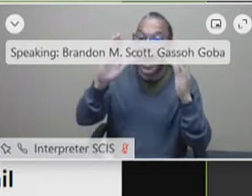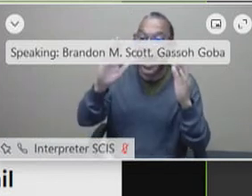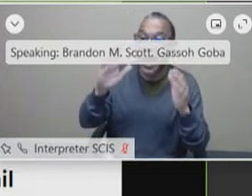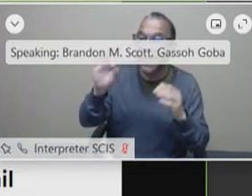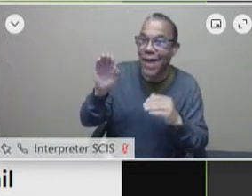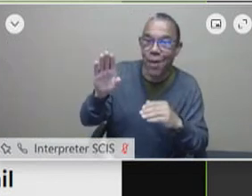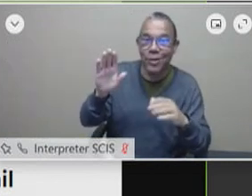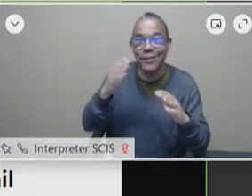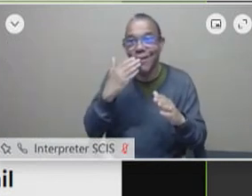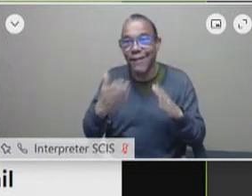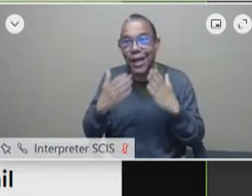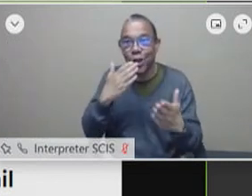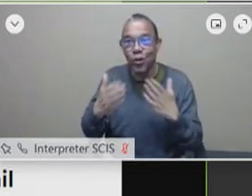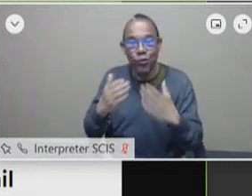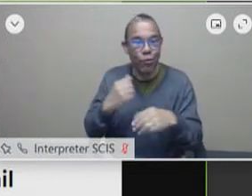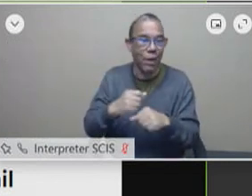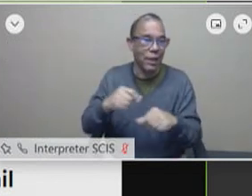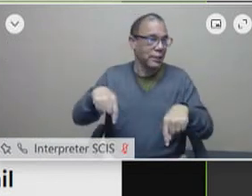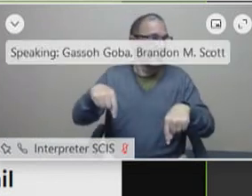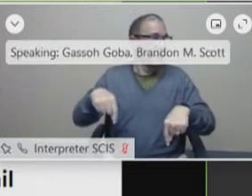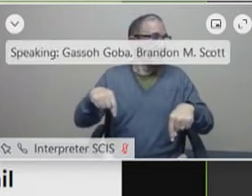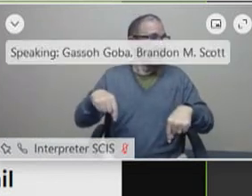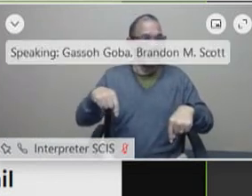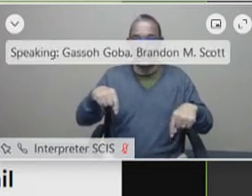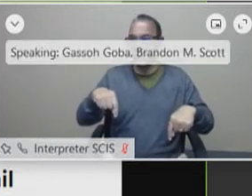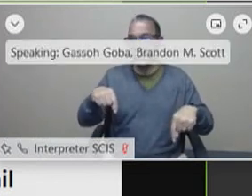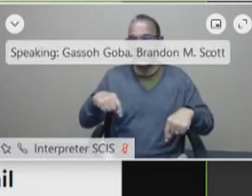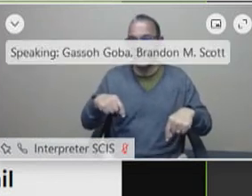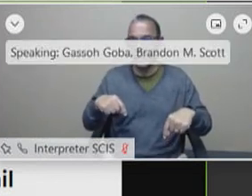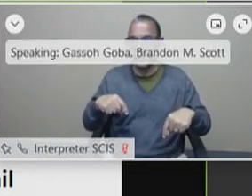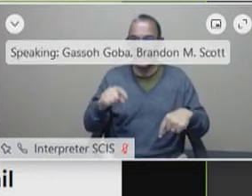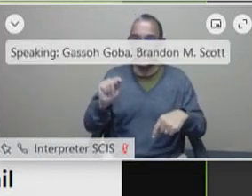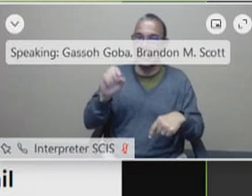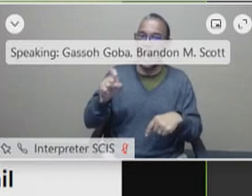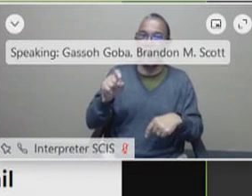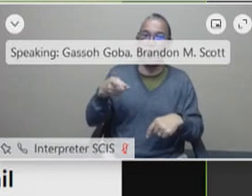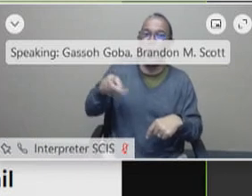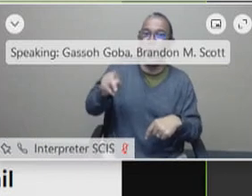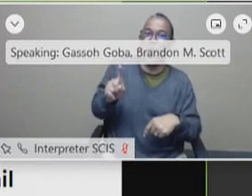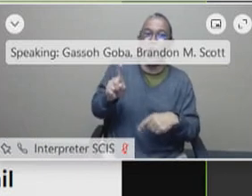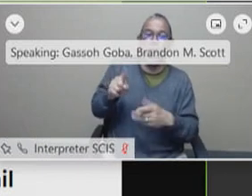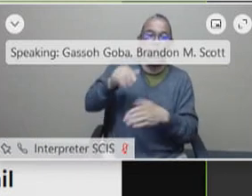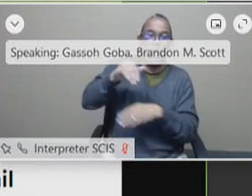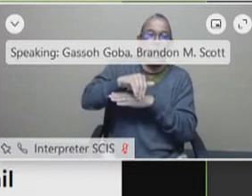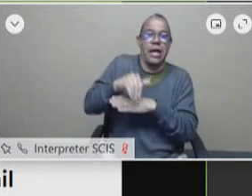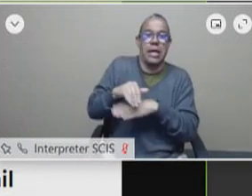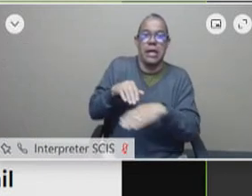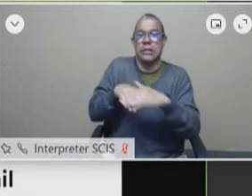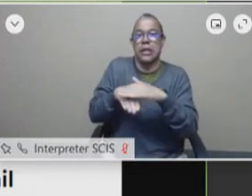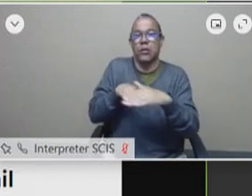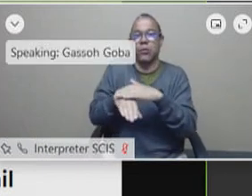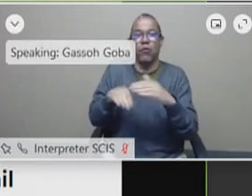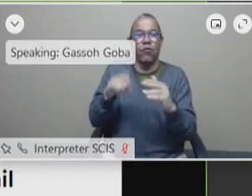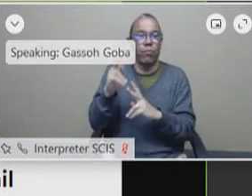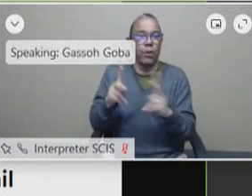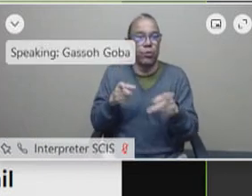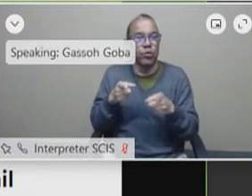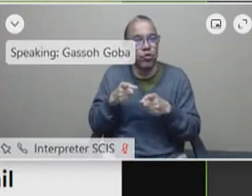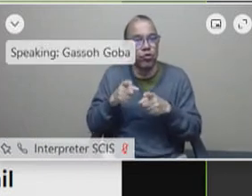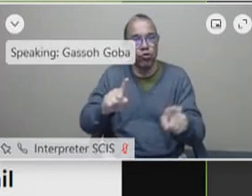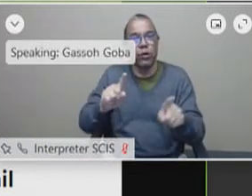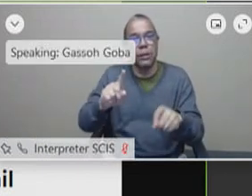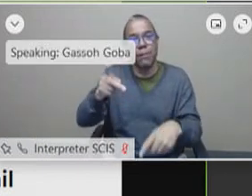for making this Taxpayers Night as accessible as possible for folks during this pandemic. And I hope folks